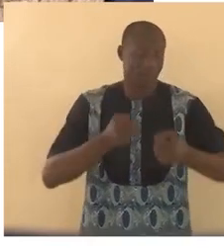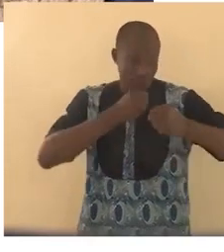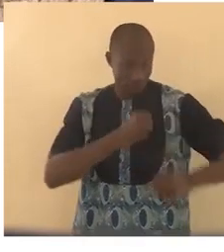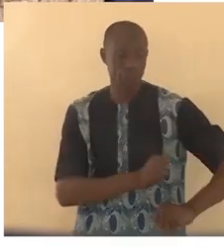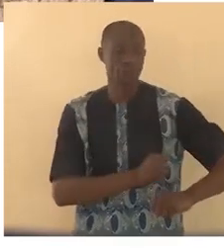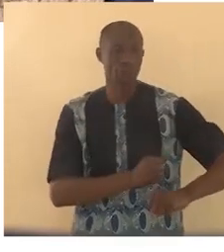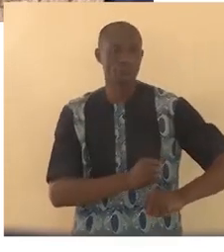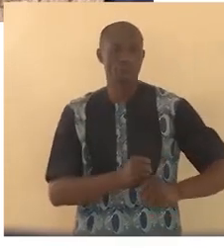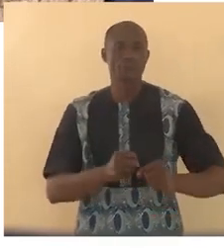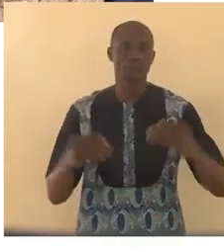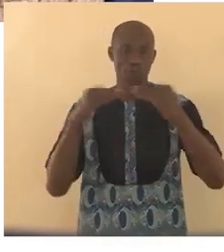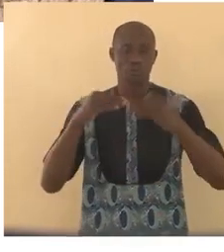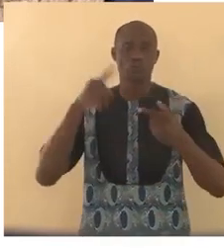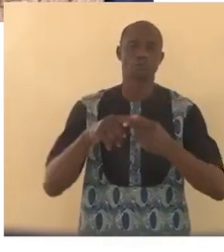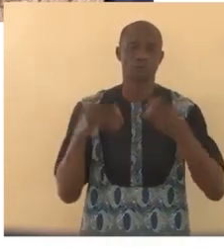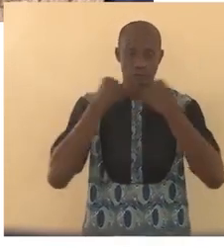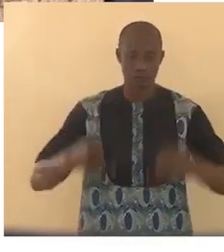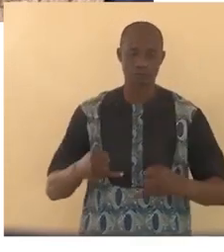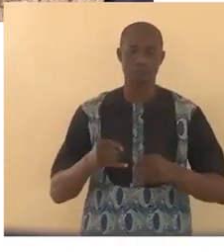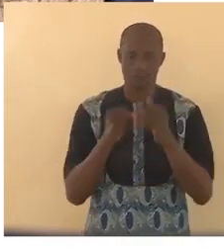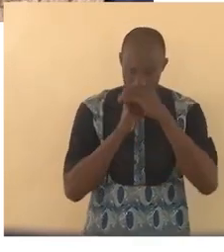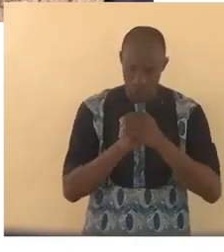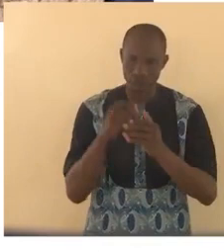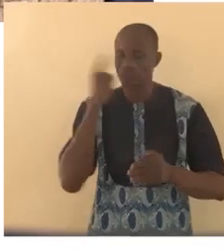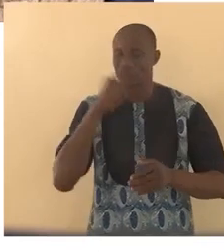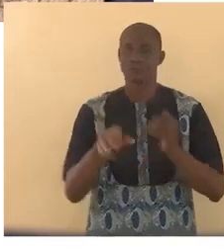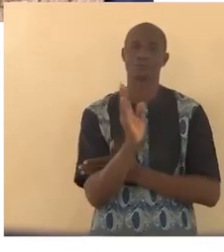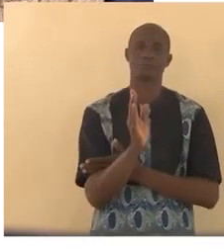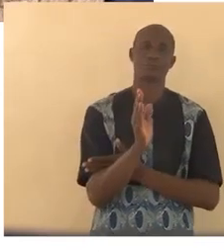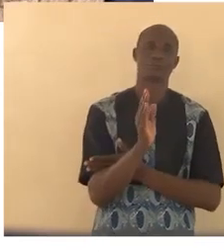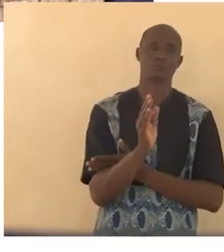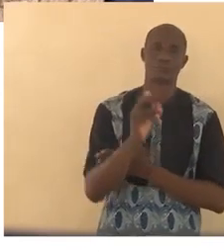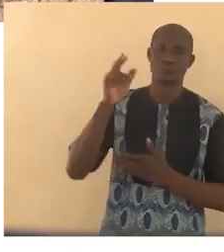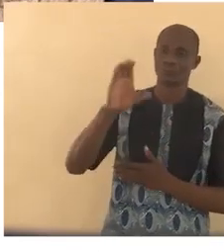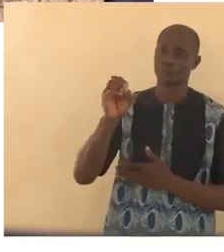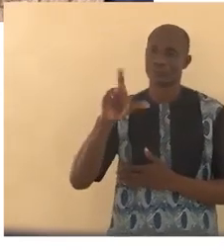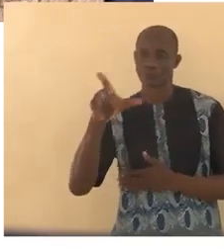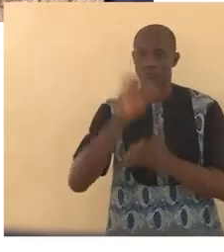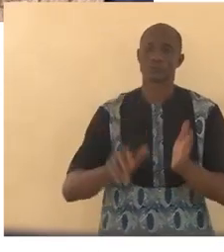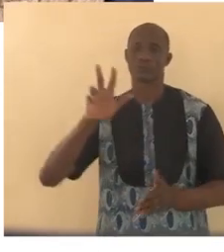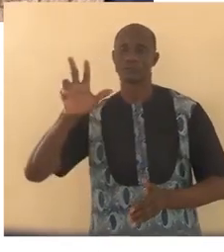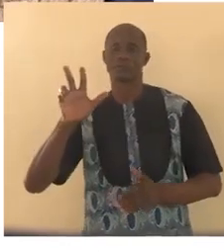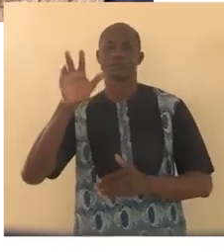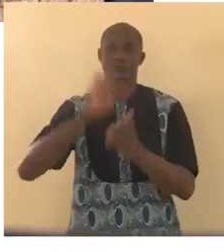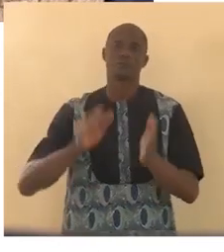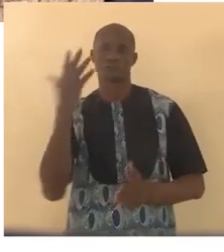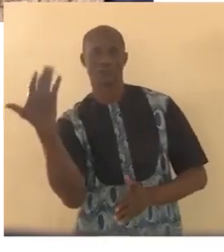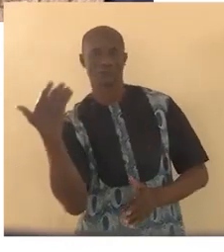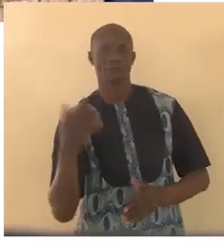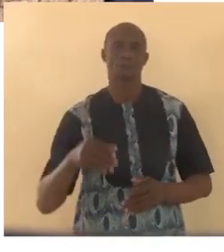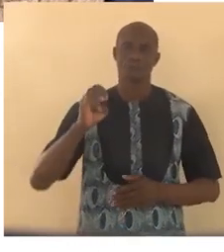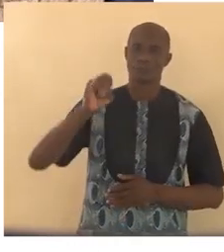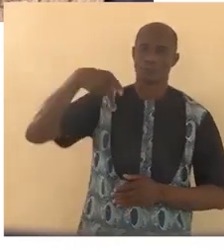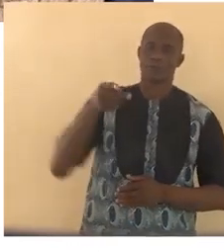security amount to idolatry, the worship of false gods. See Colossians chapter 3, verse 5. In